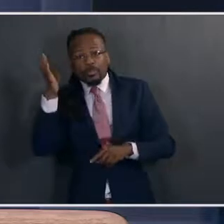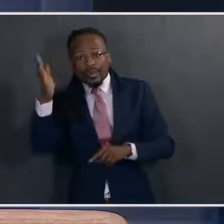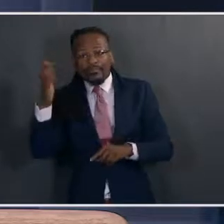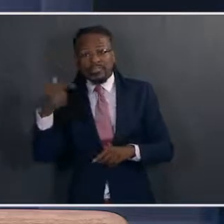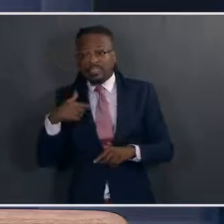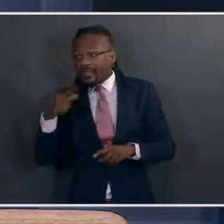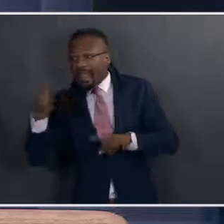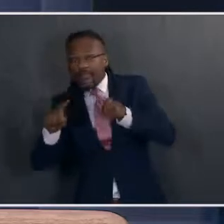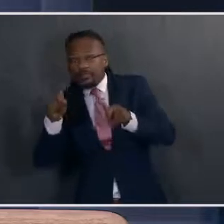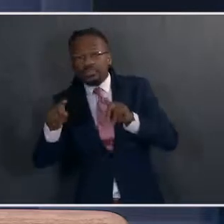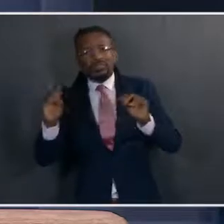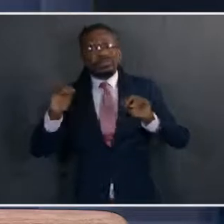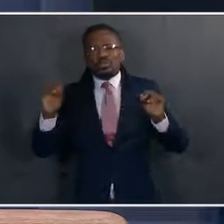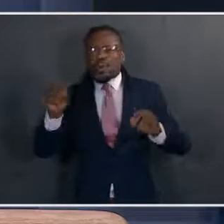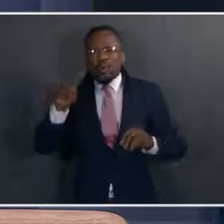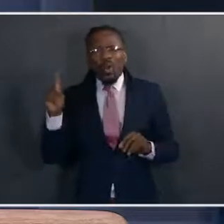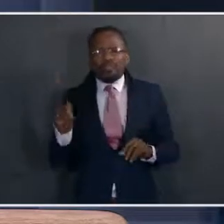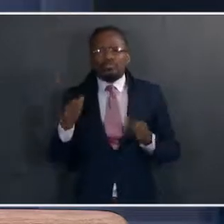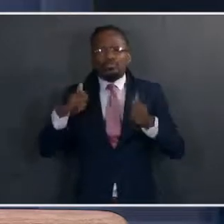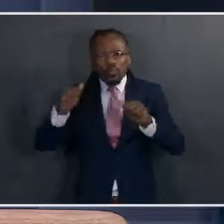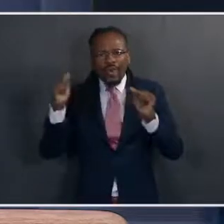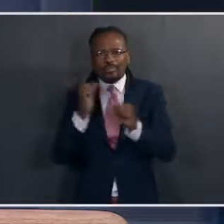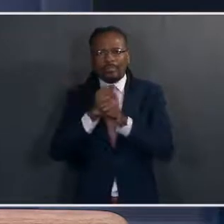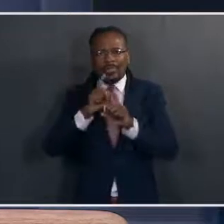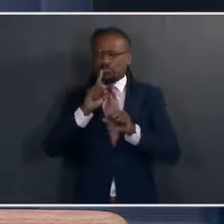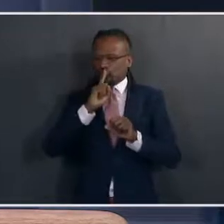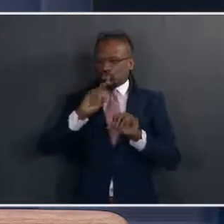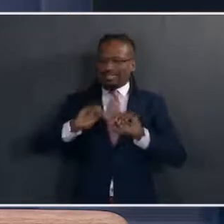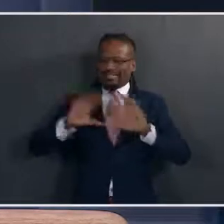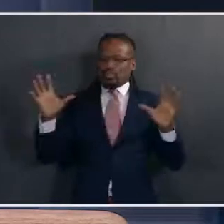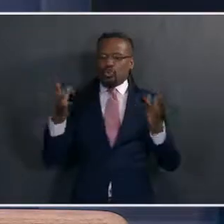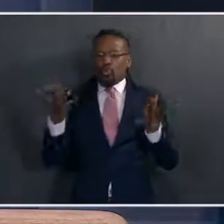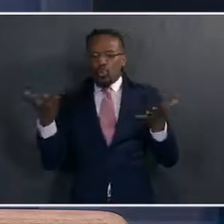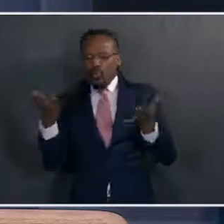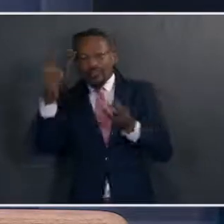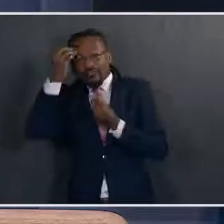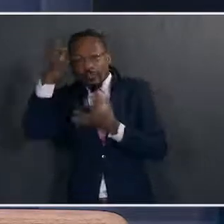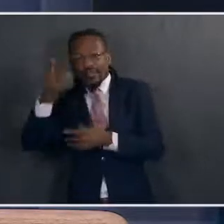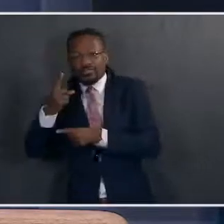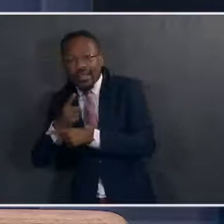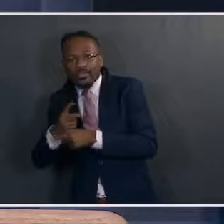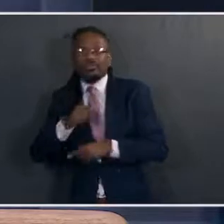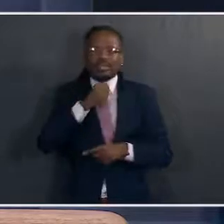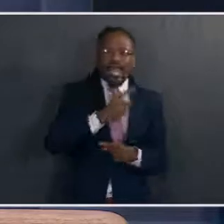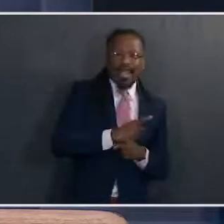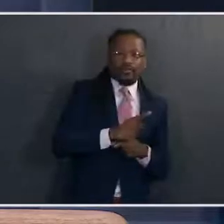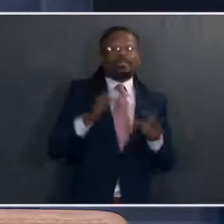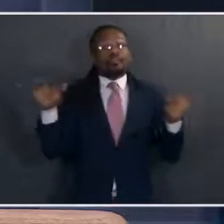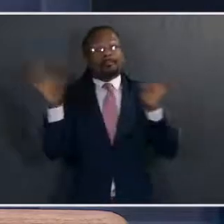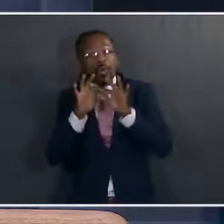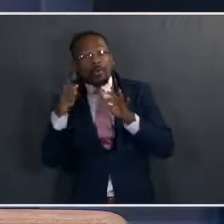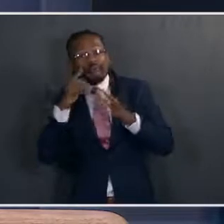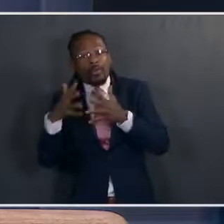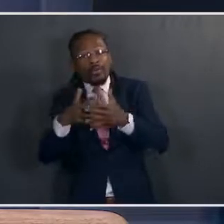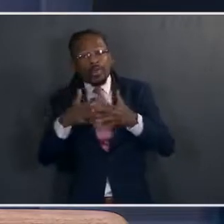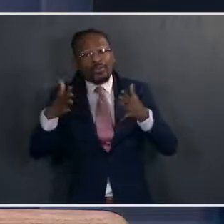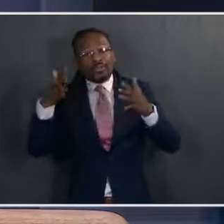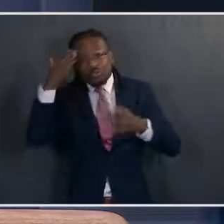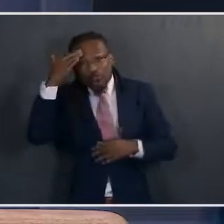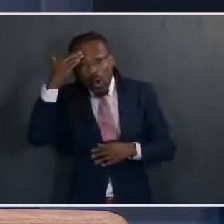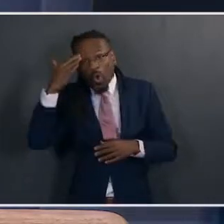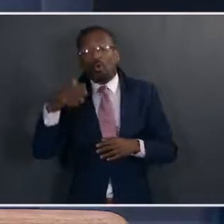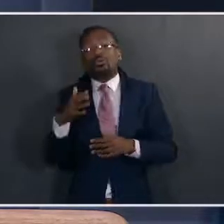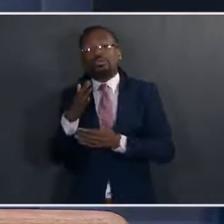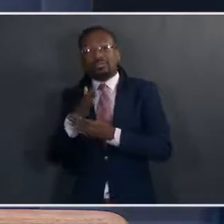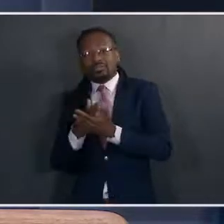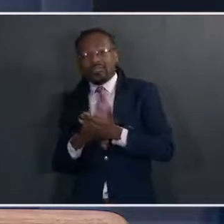no question as we're trying to decipher information that's accurate and inaccurate, it's important for the American people to know that there are outlets working on behalf of foreign